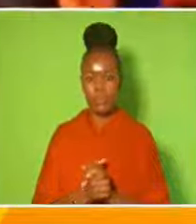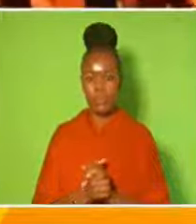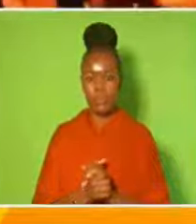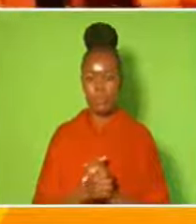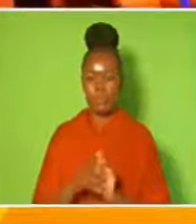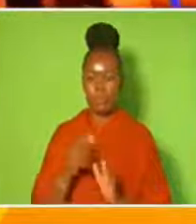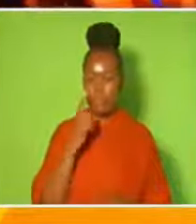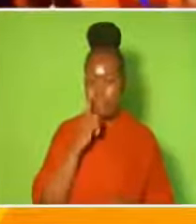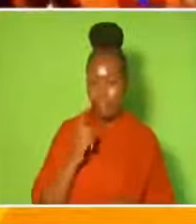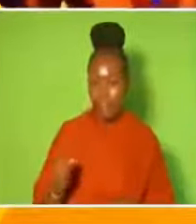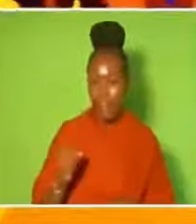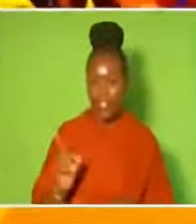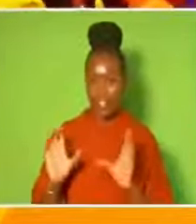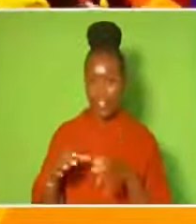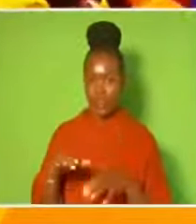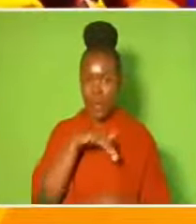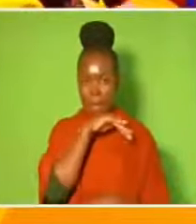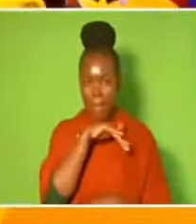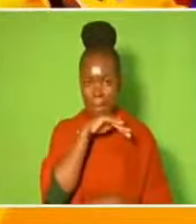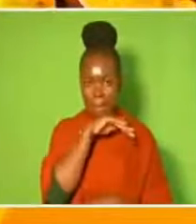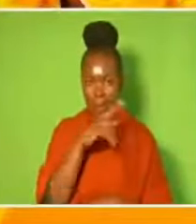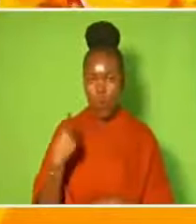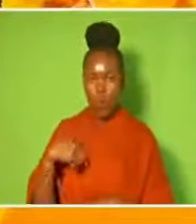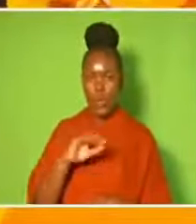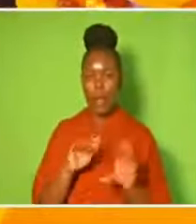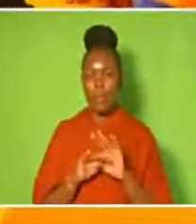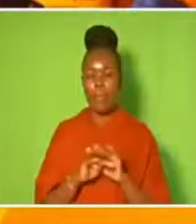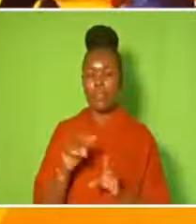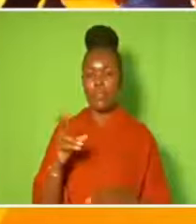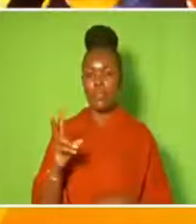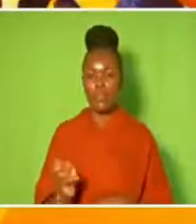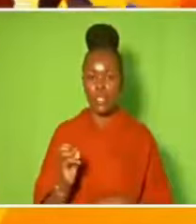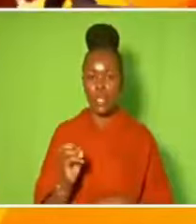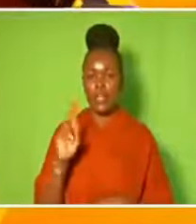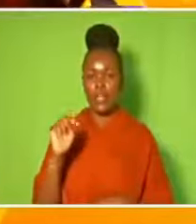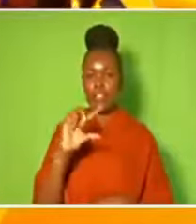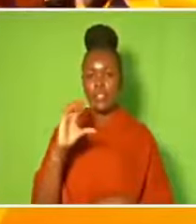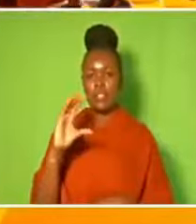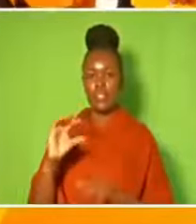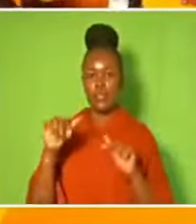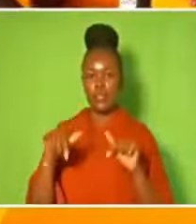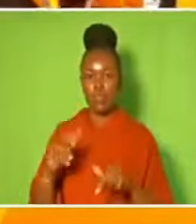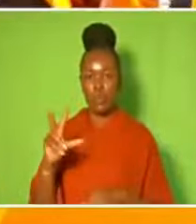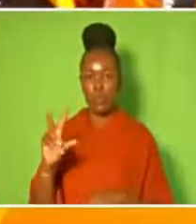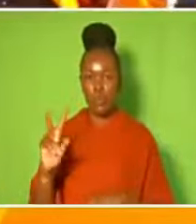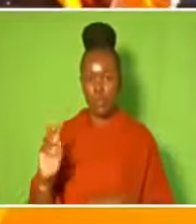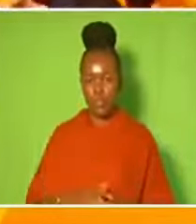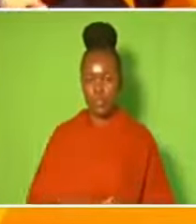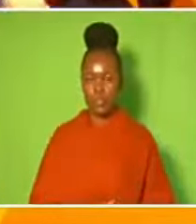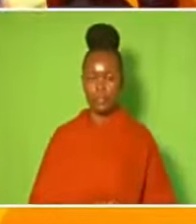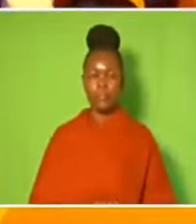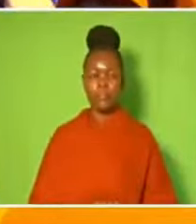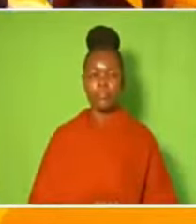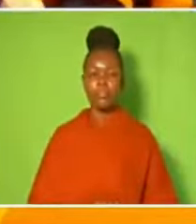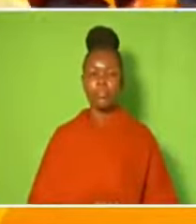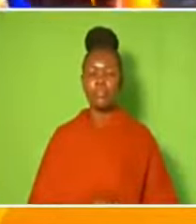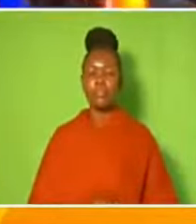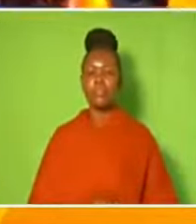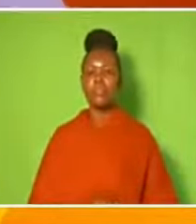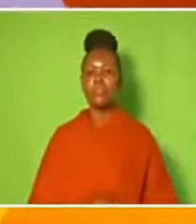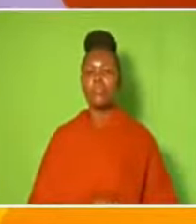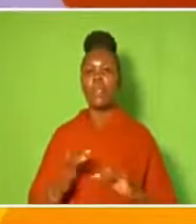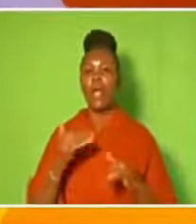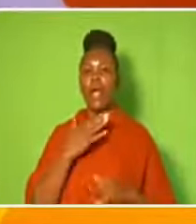Ayo ndio jeshi ya baba. We are 20 at MGC. I want to have